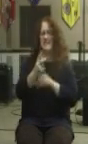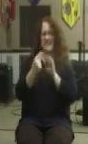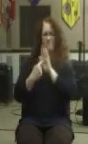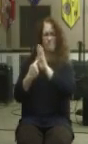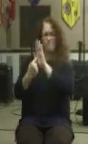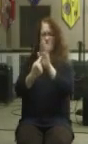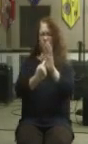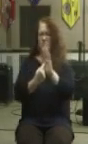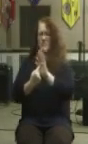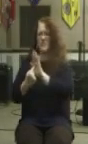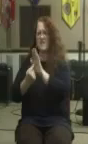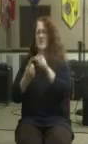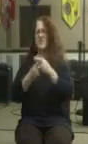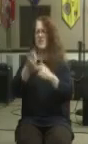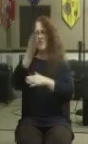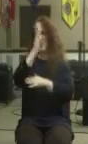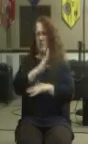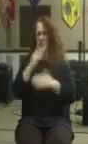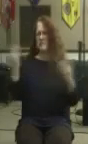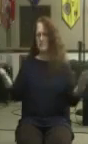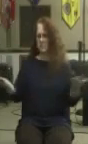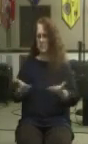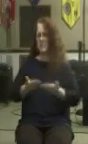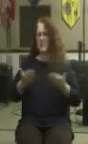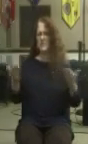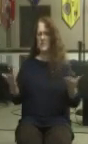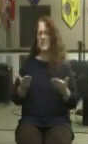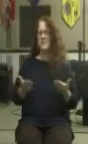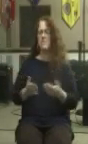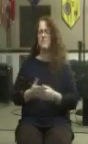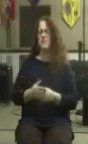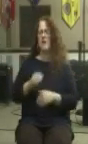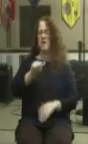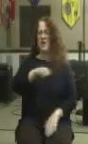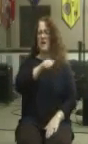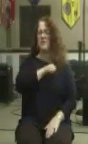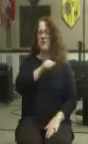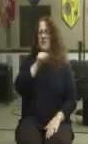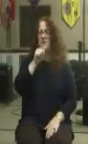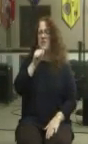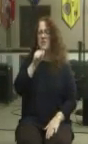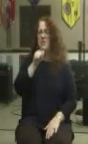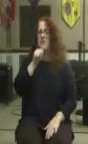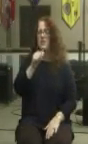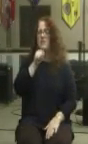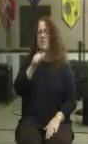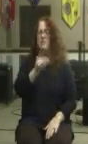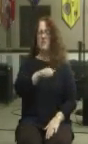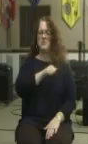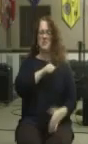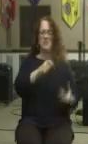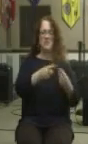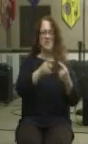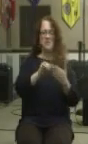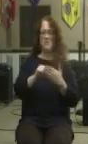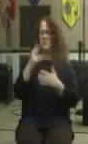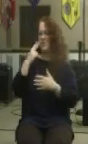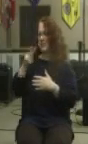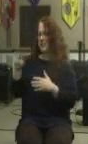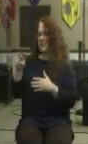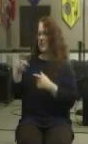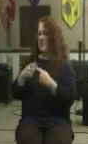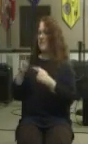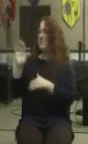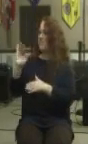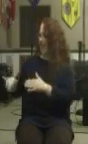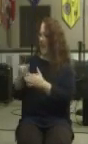You seeing a sign or a wonder happening, God is present. Our attitude is not to raise that miracle to